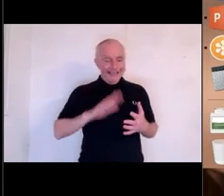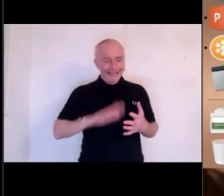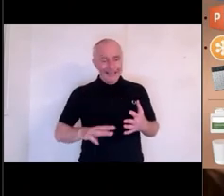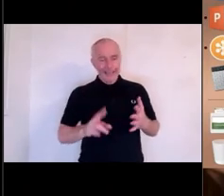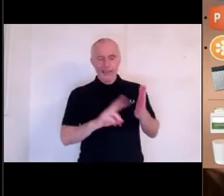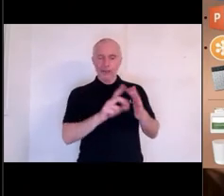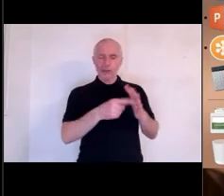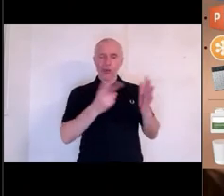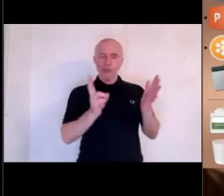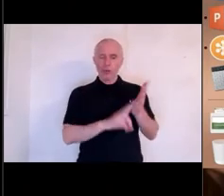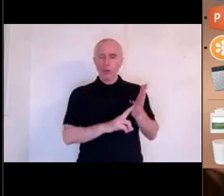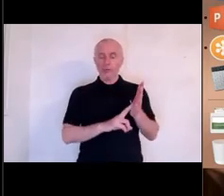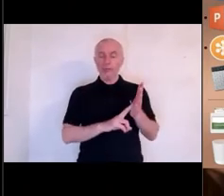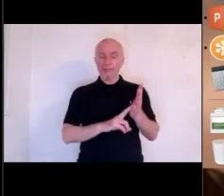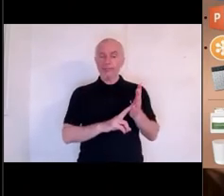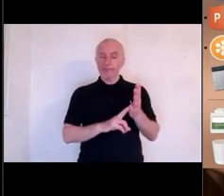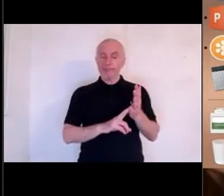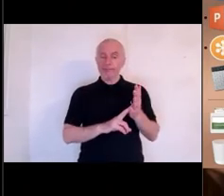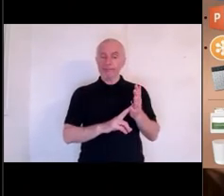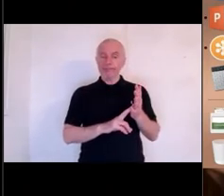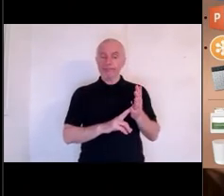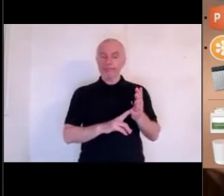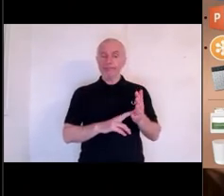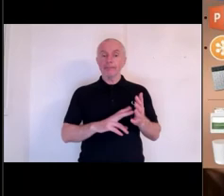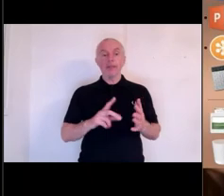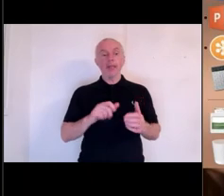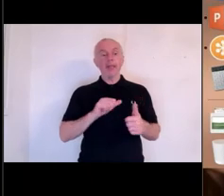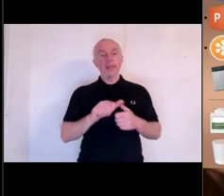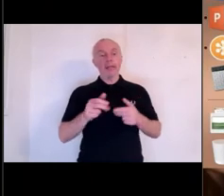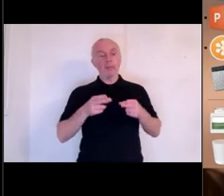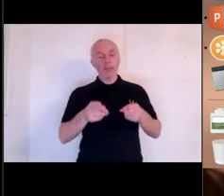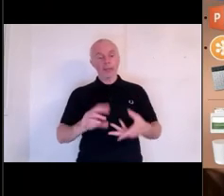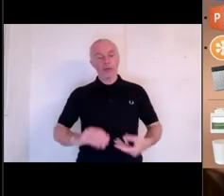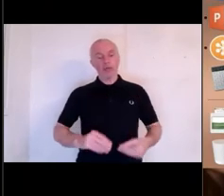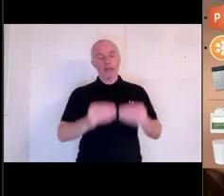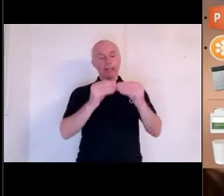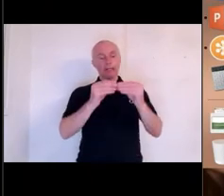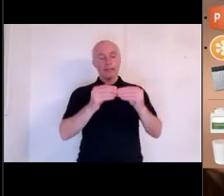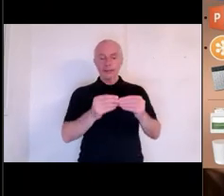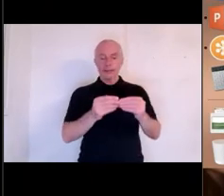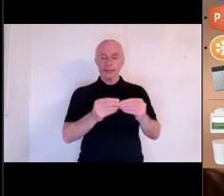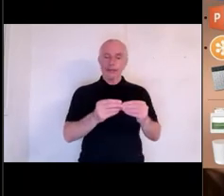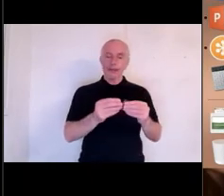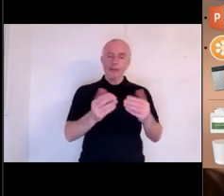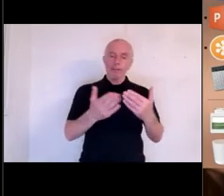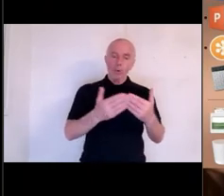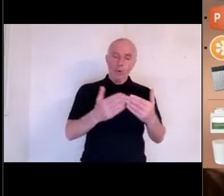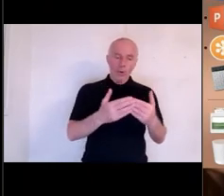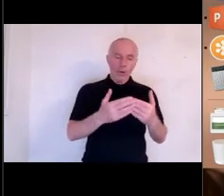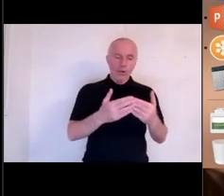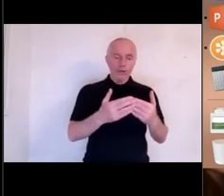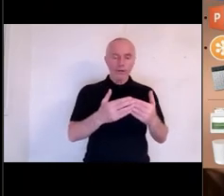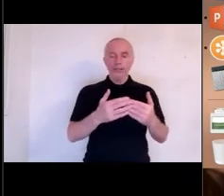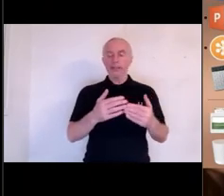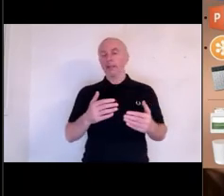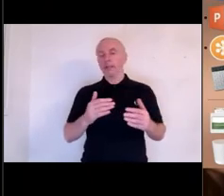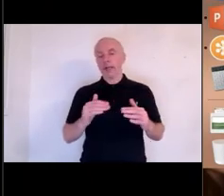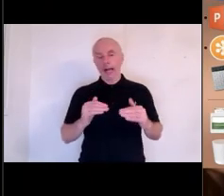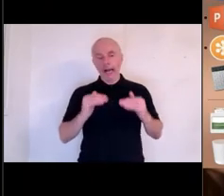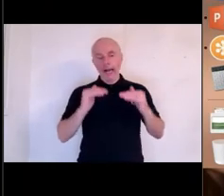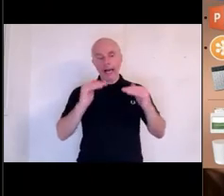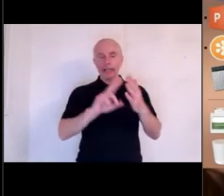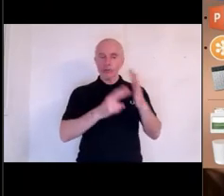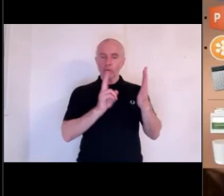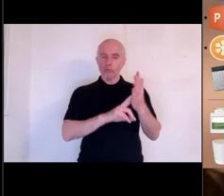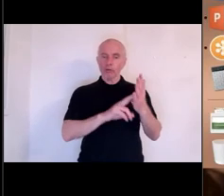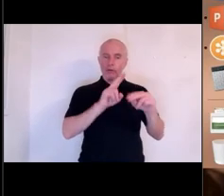So therefore, the best way to generate a significant amount of it is in a high neutron flux field. And the best high neutron flux